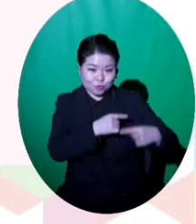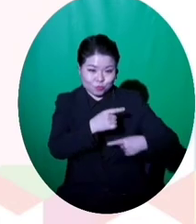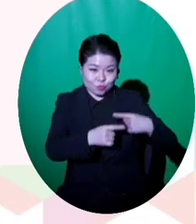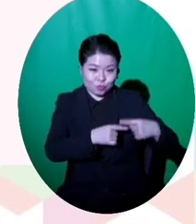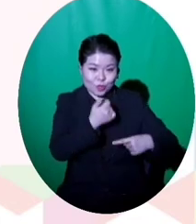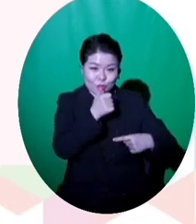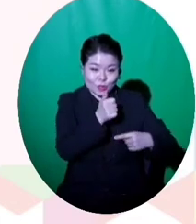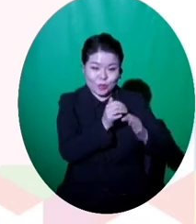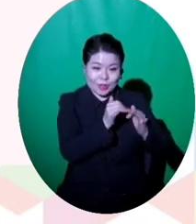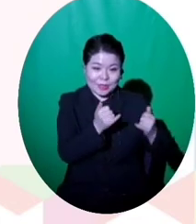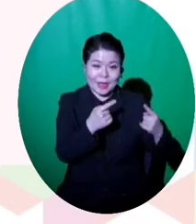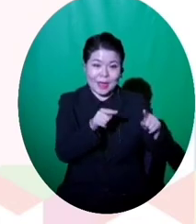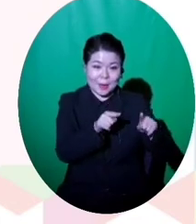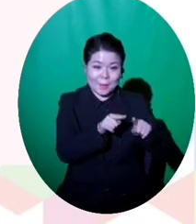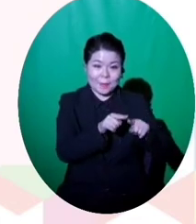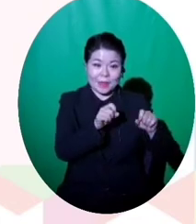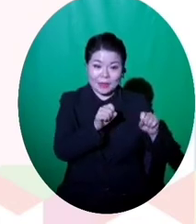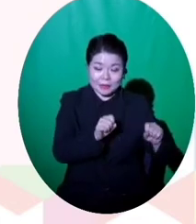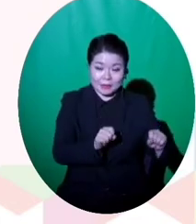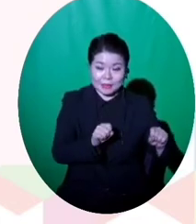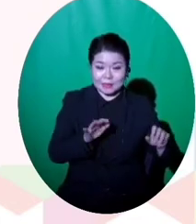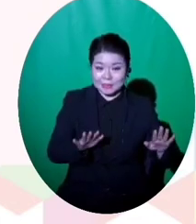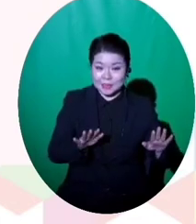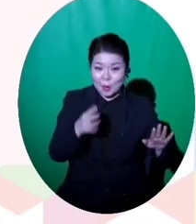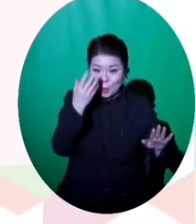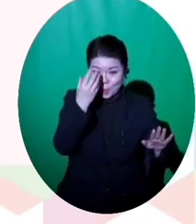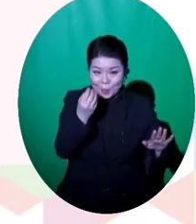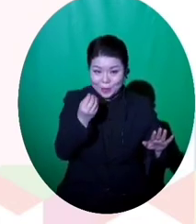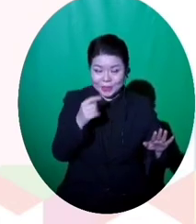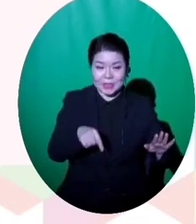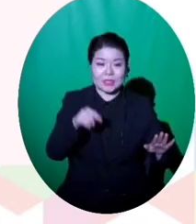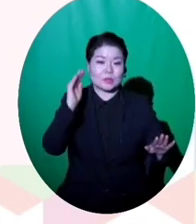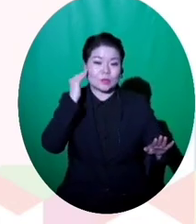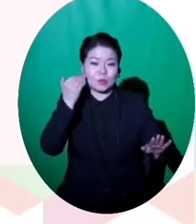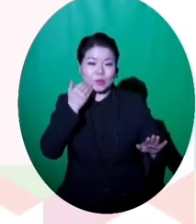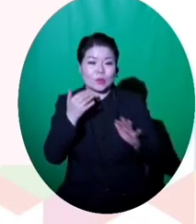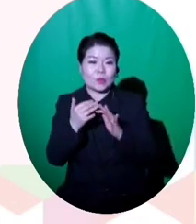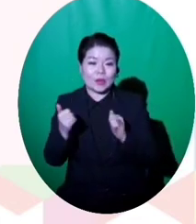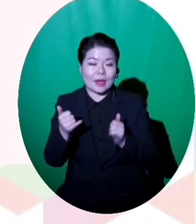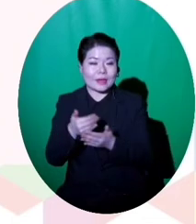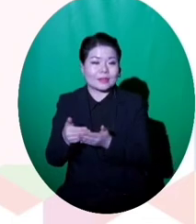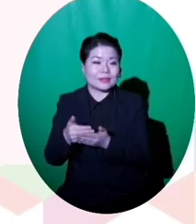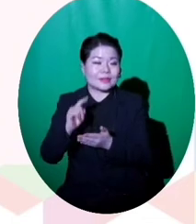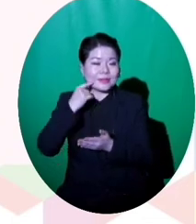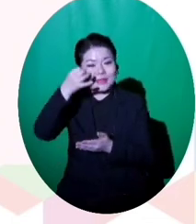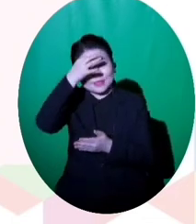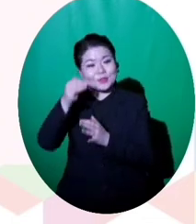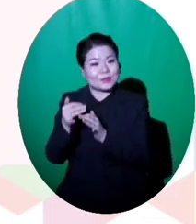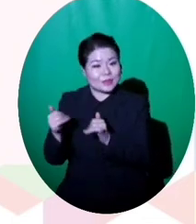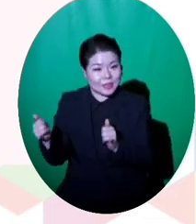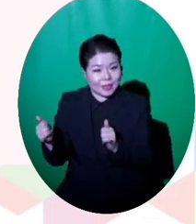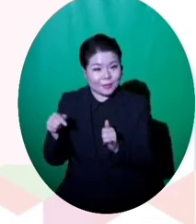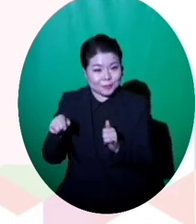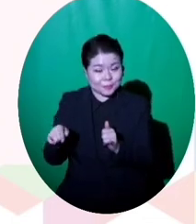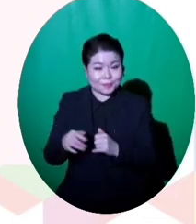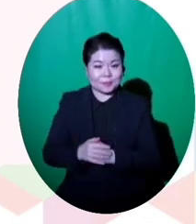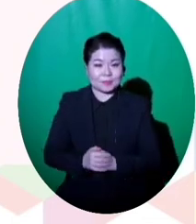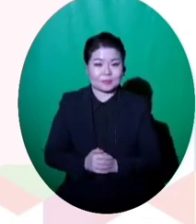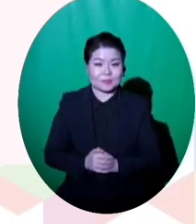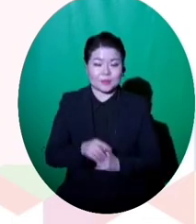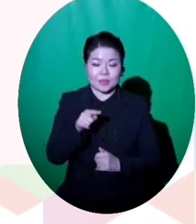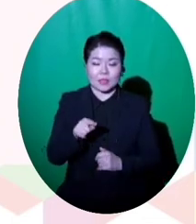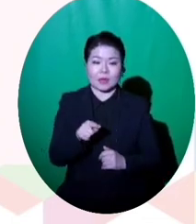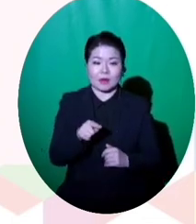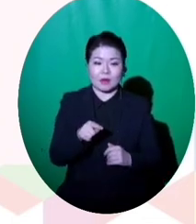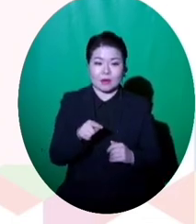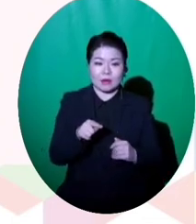in these works, I've been thinking a lot about access and inclusion for disabled folks. And